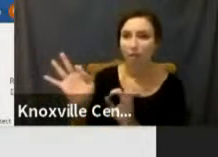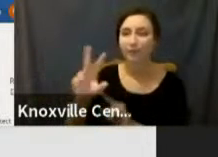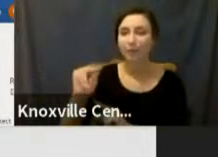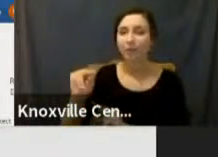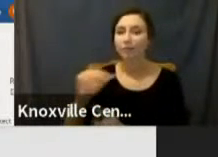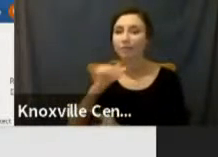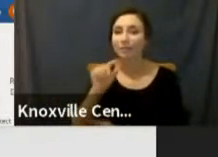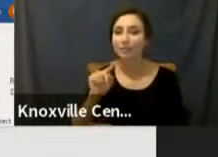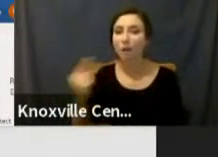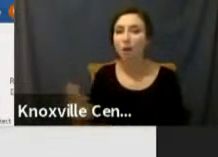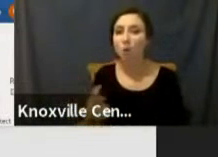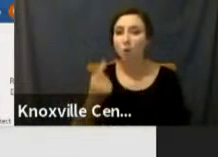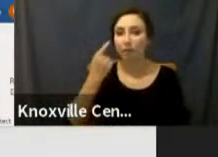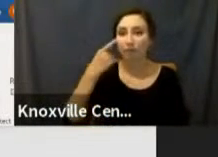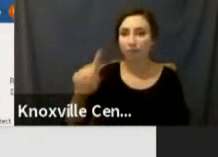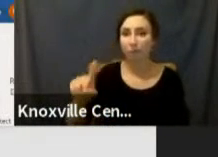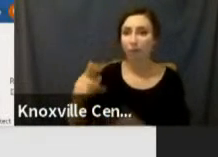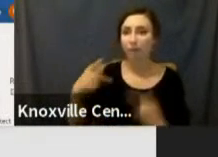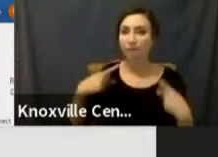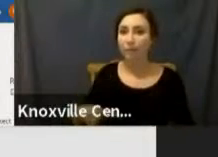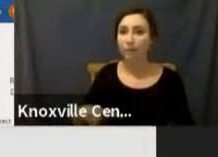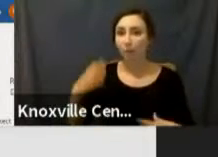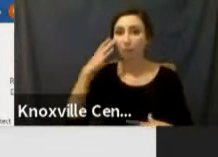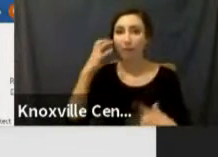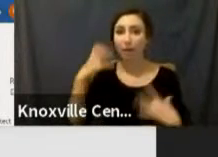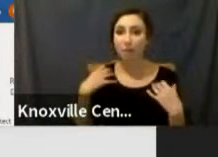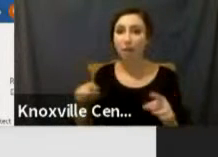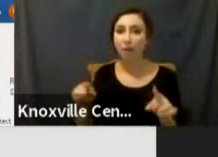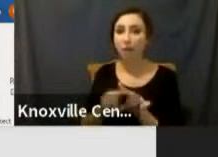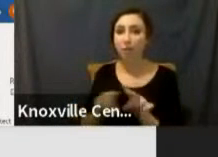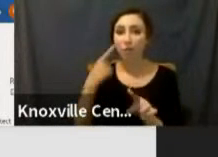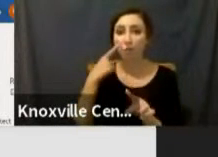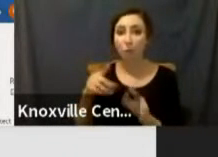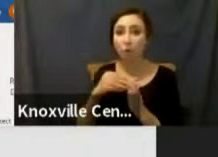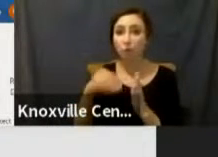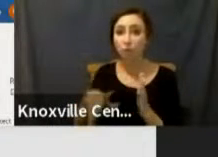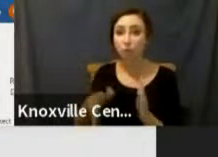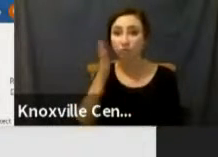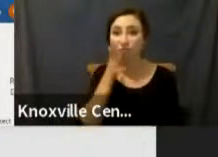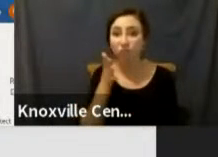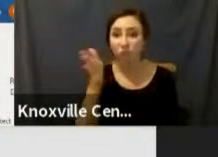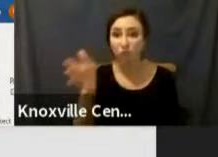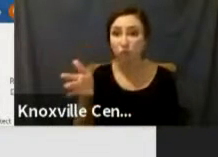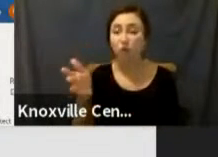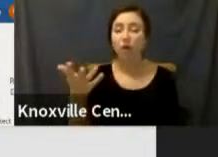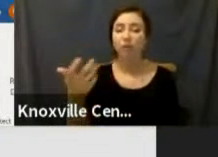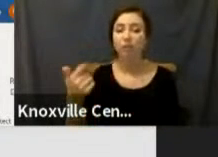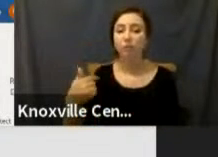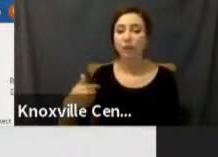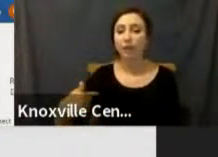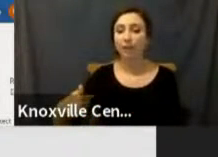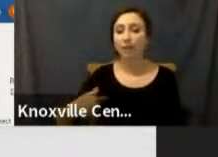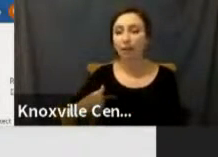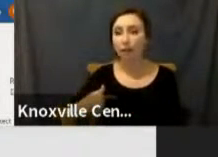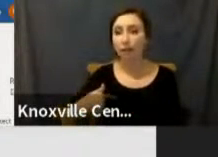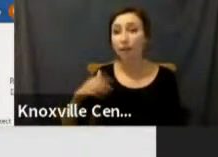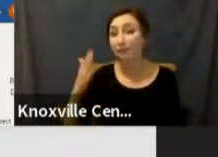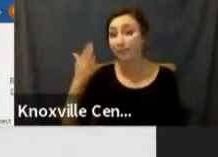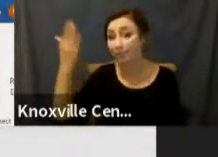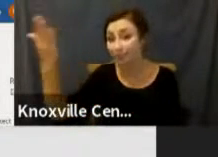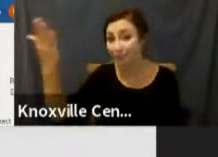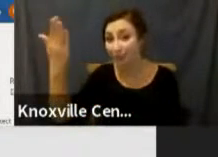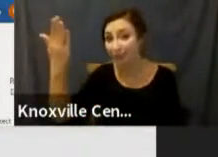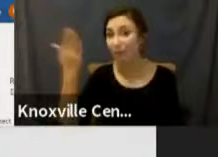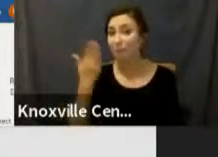for physical and mental health, but actually for a student's future. So I'm suggesting perhaps we